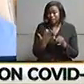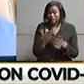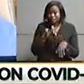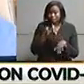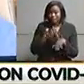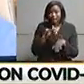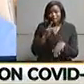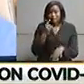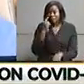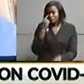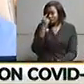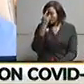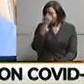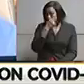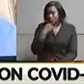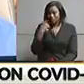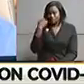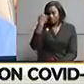unwashed hands